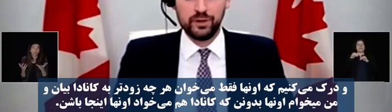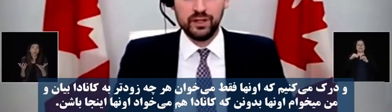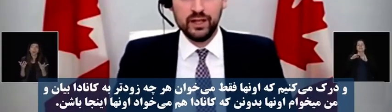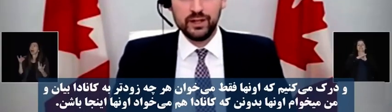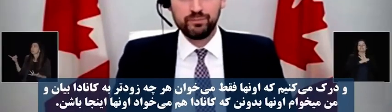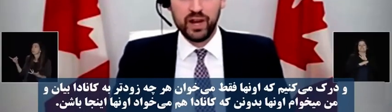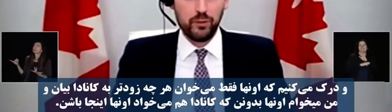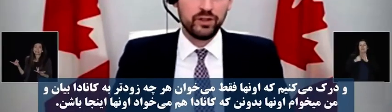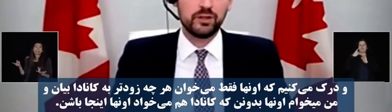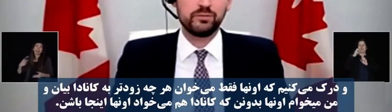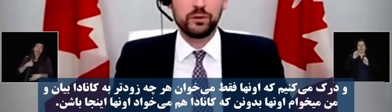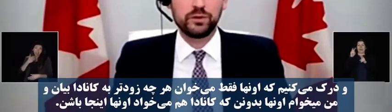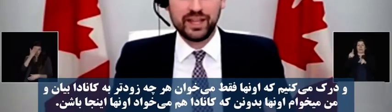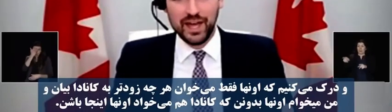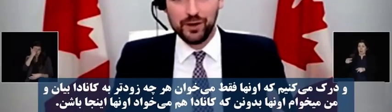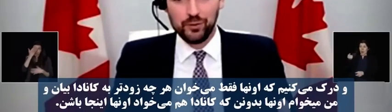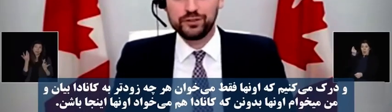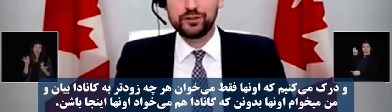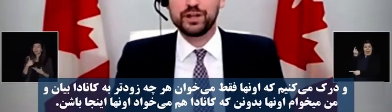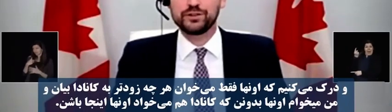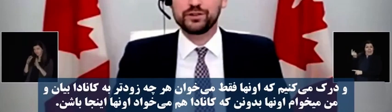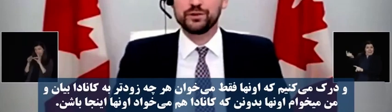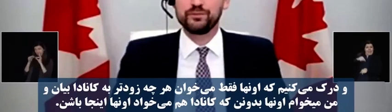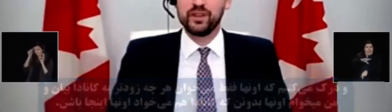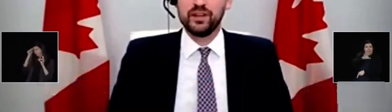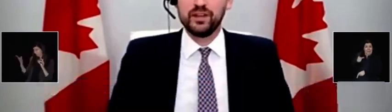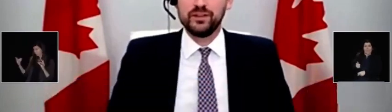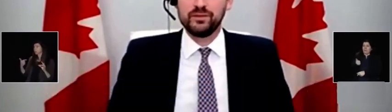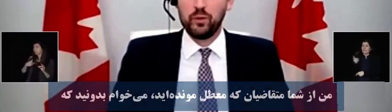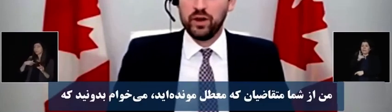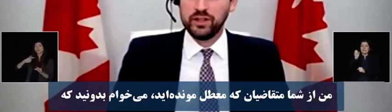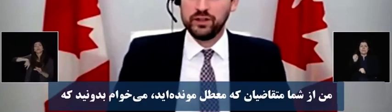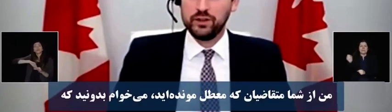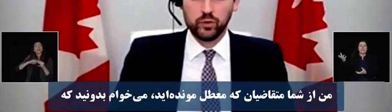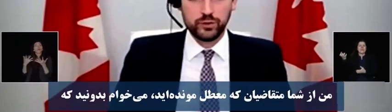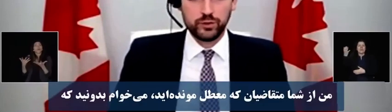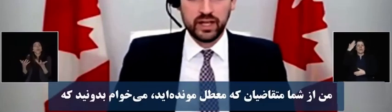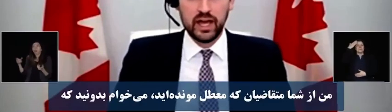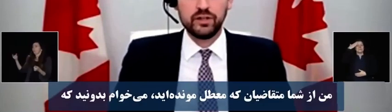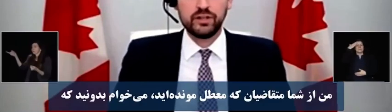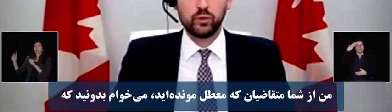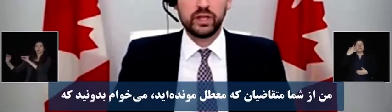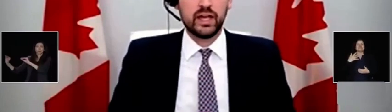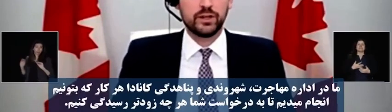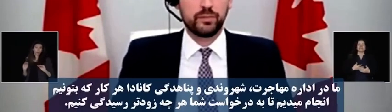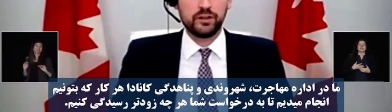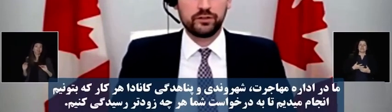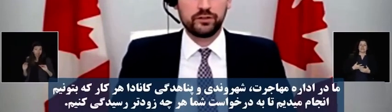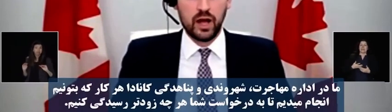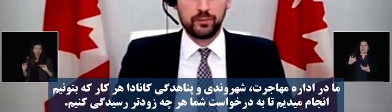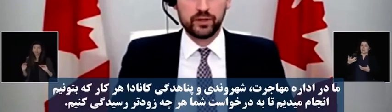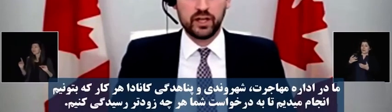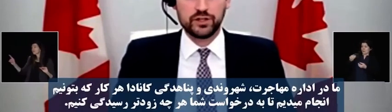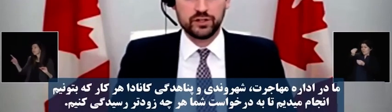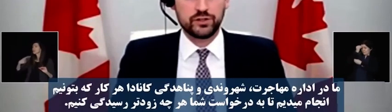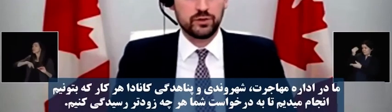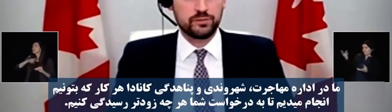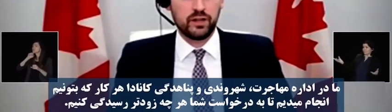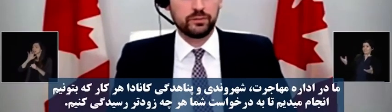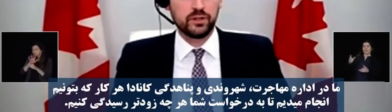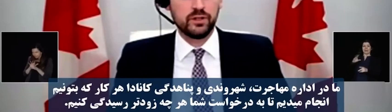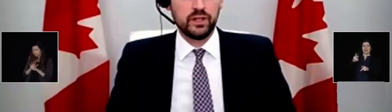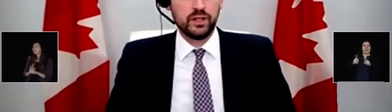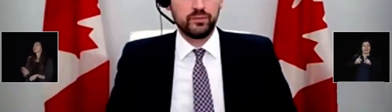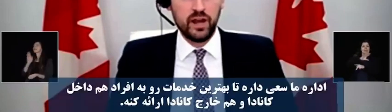as possible. And I want them to know that Canada wants you here too. I want you to know that we're doing everything we can to process your application as